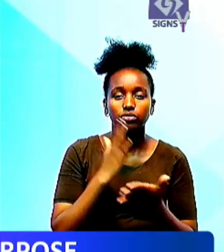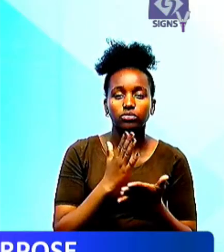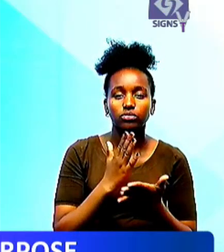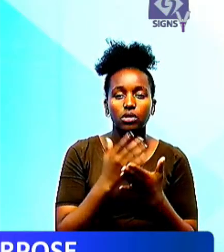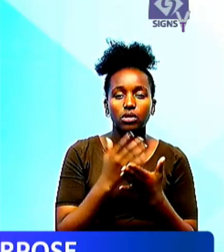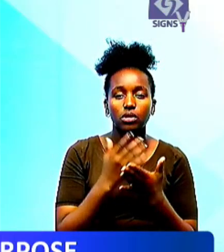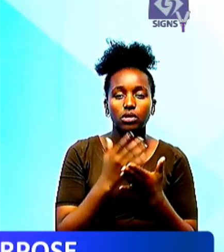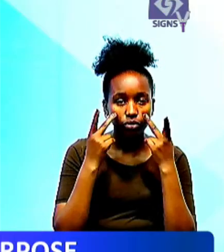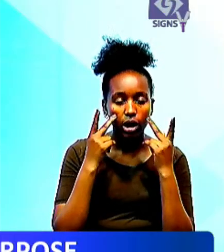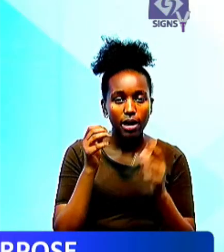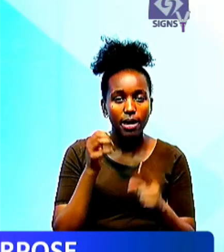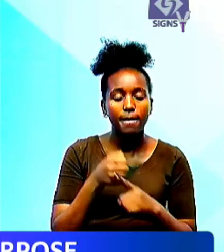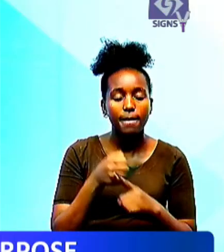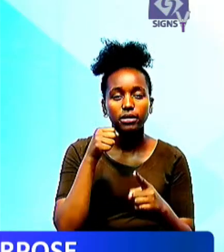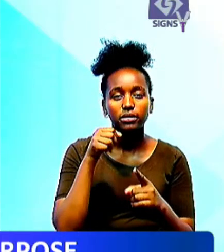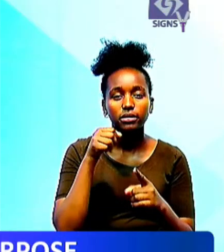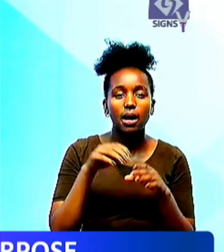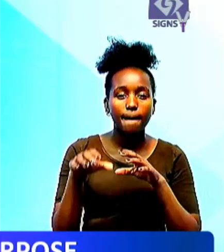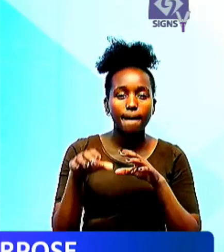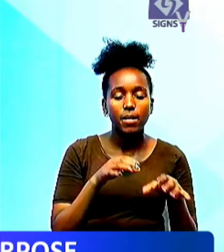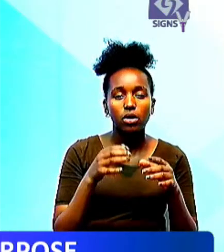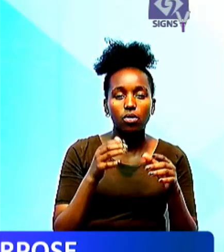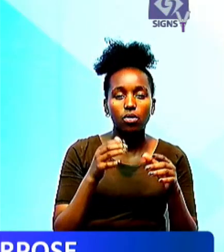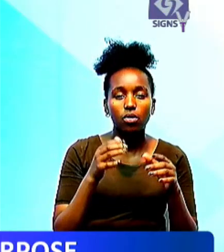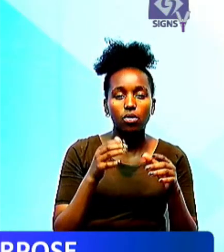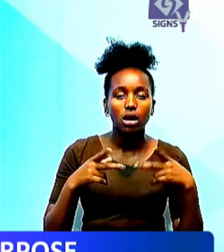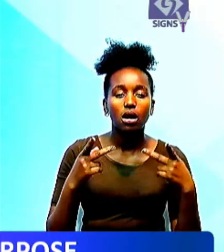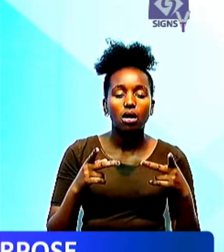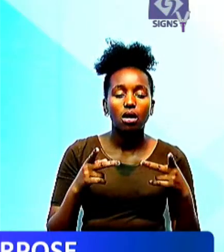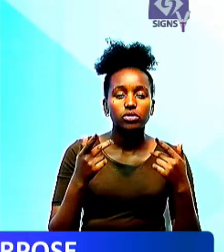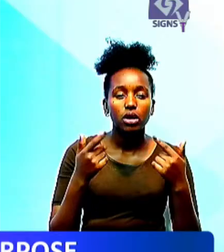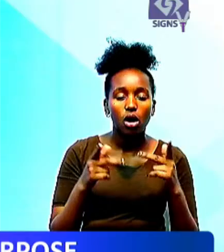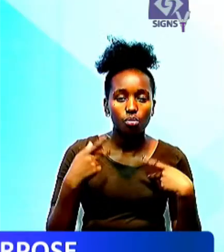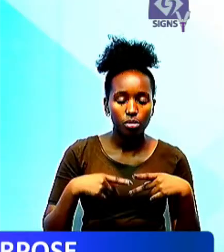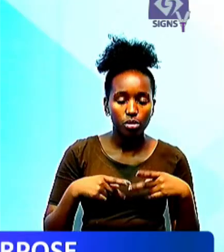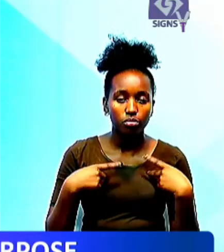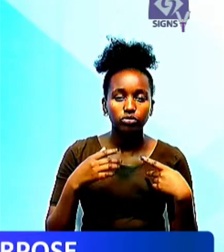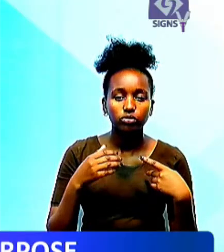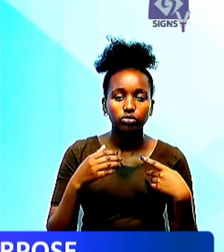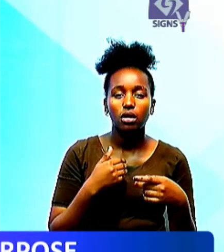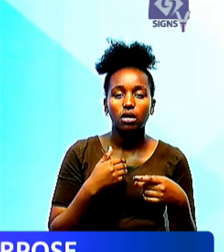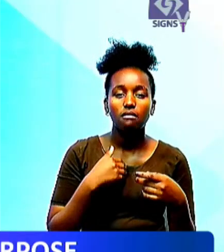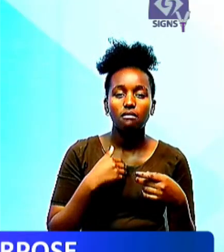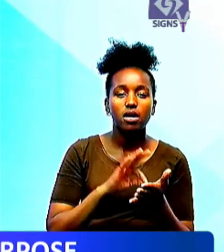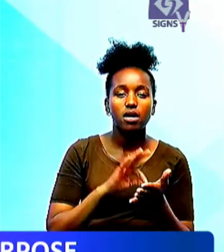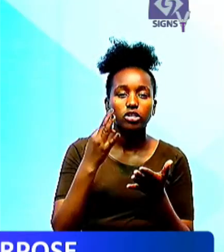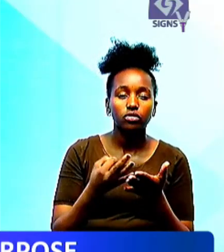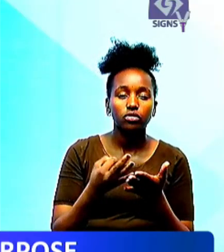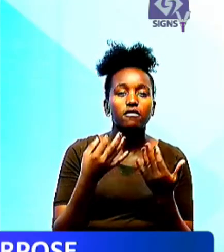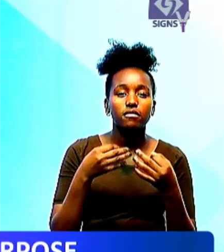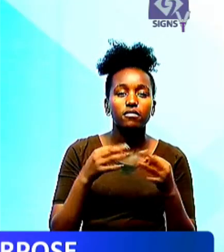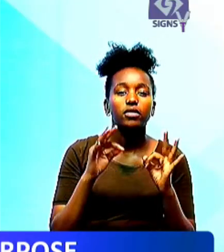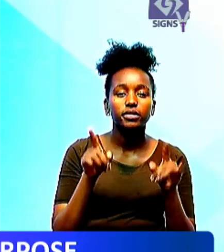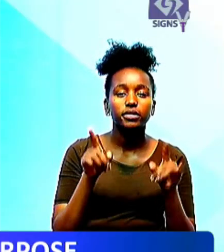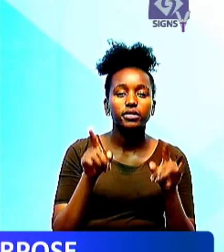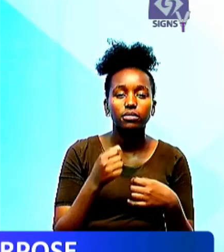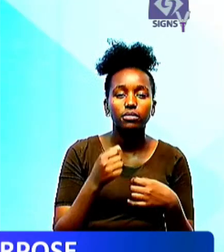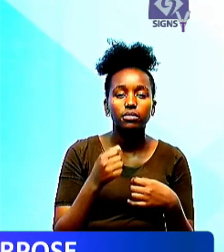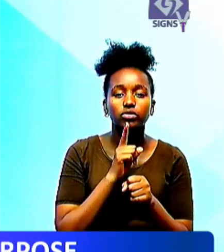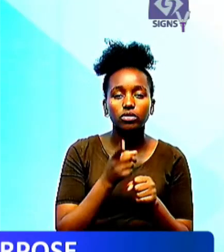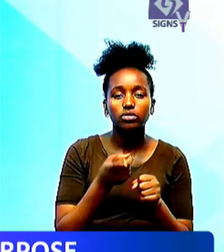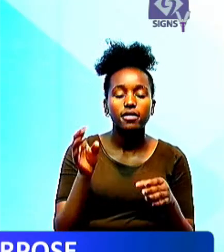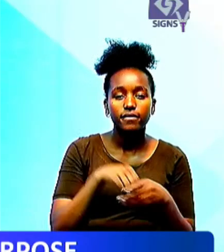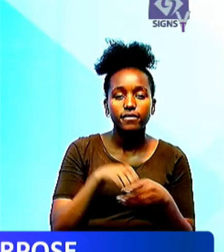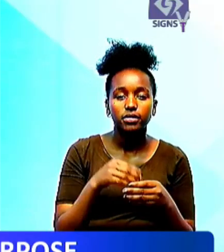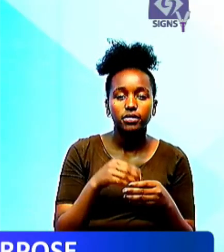in the market is to give people financial freedom and to invest responsibly. We don't just invest this money into areas that